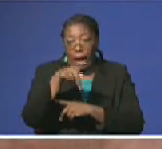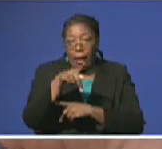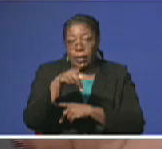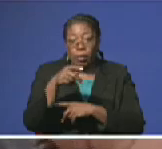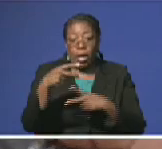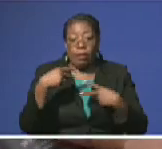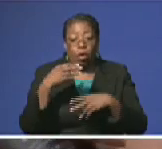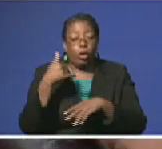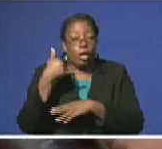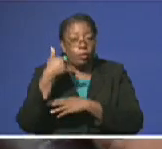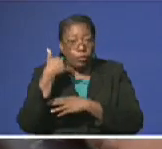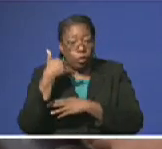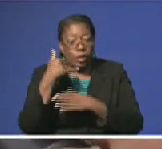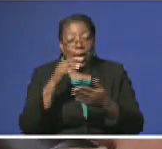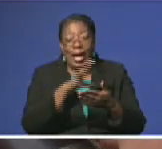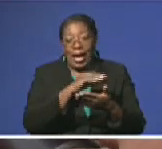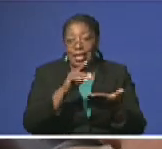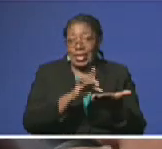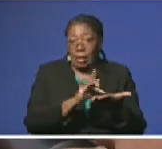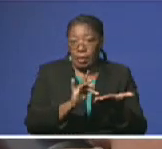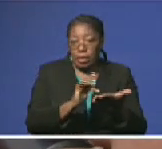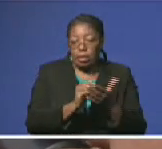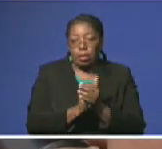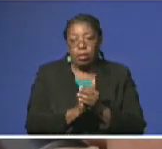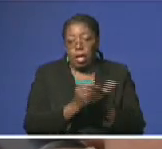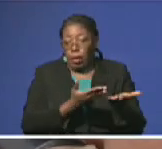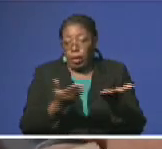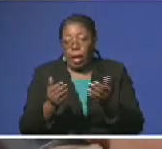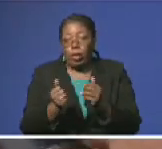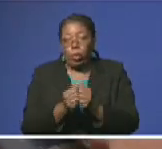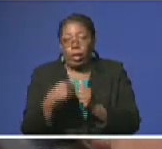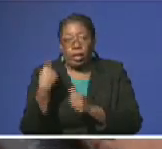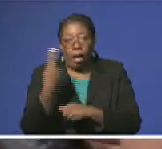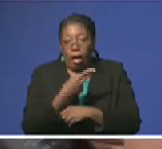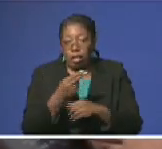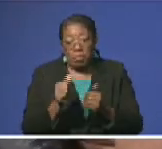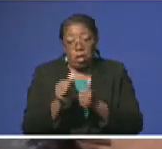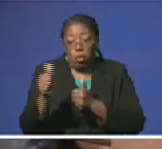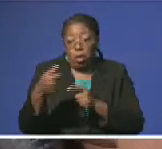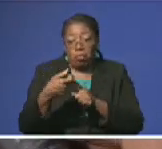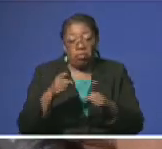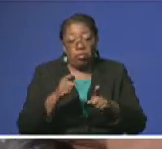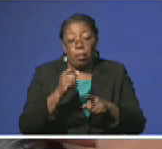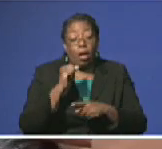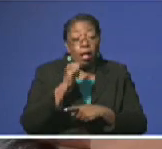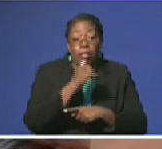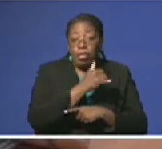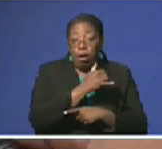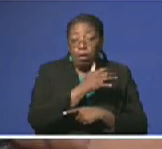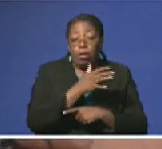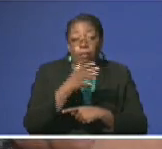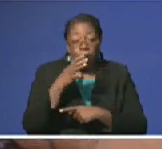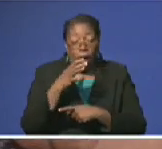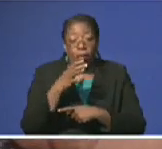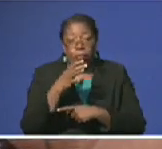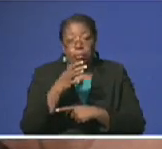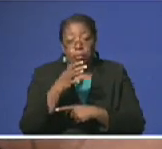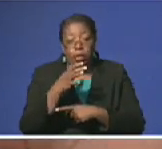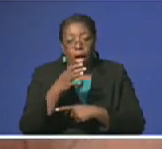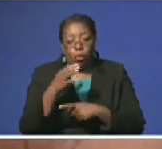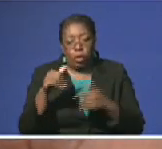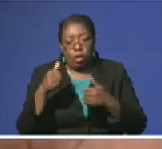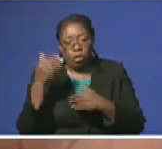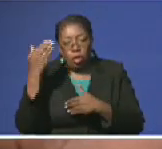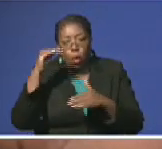on our phones and our tablets that we can carry around remotely and be away from the farm and know what's going on. So we can tell